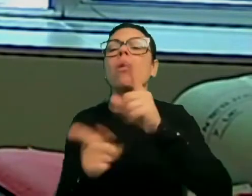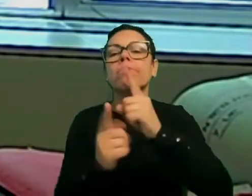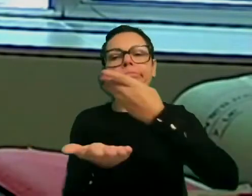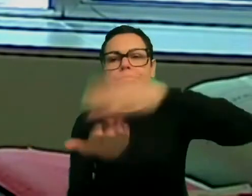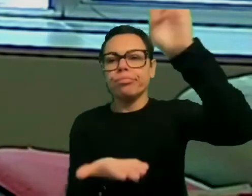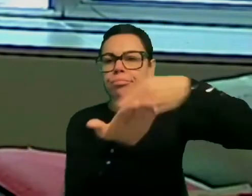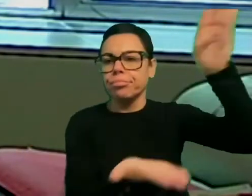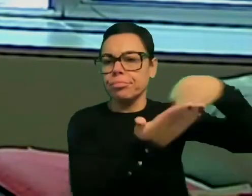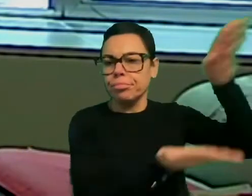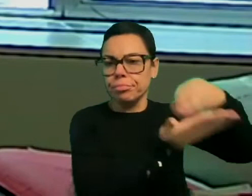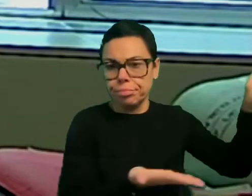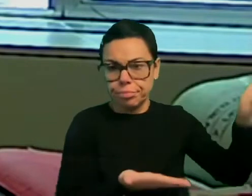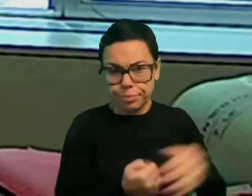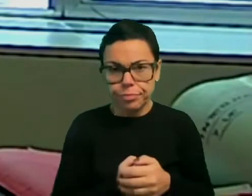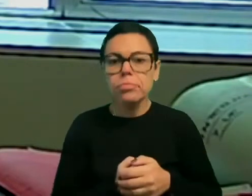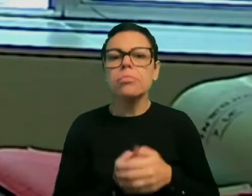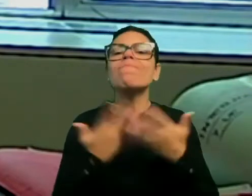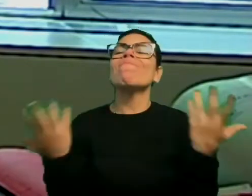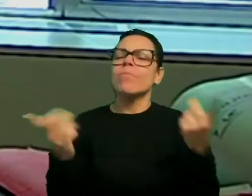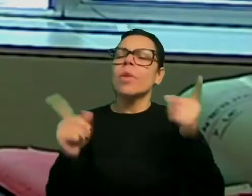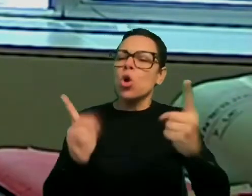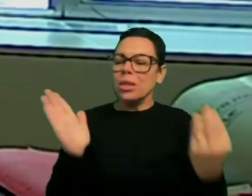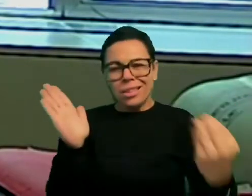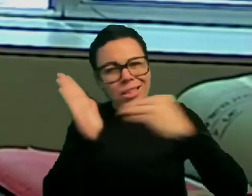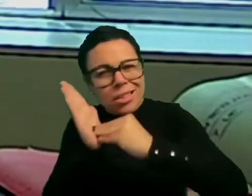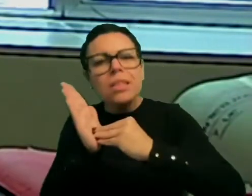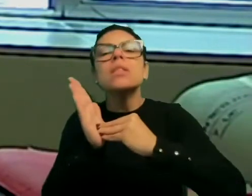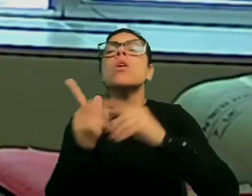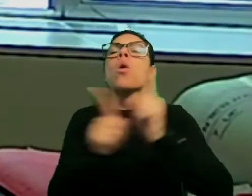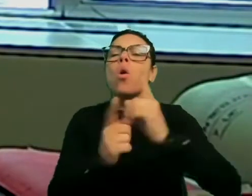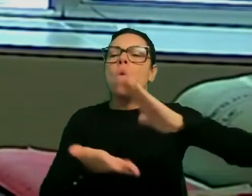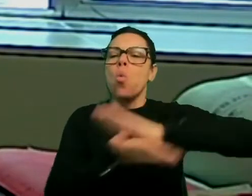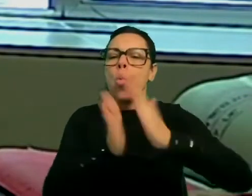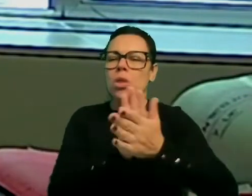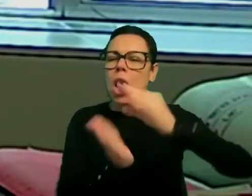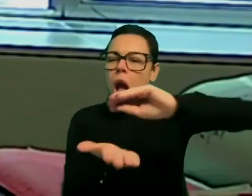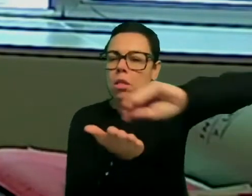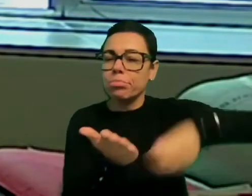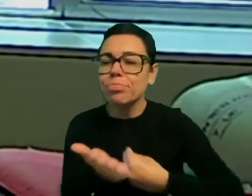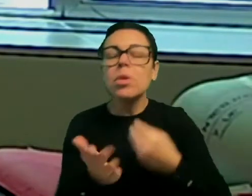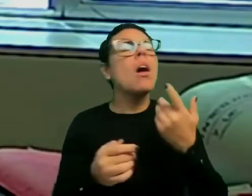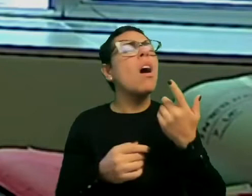obligation to introduce in every contract, in every public contract,